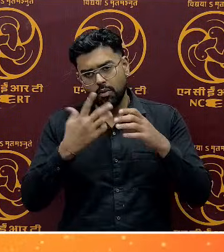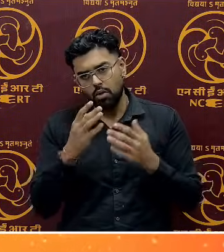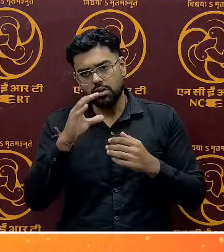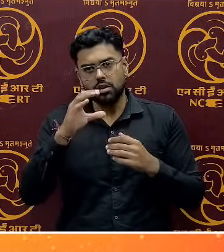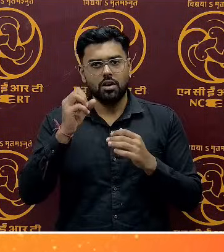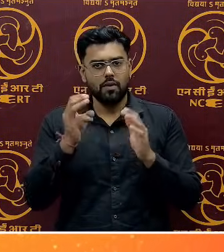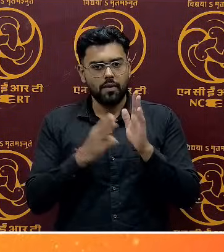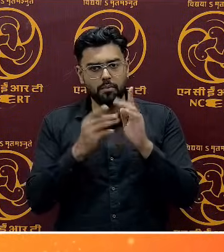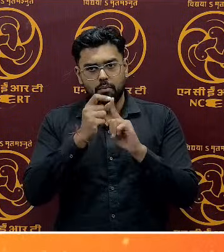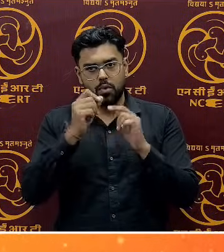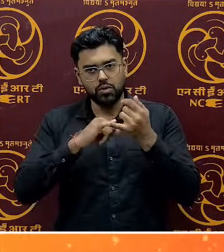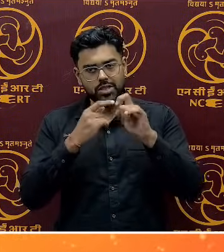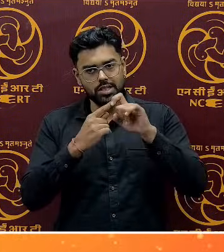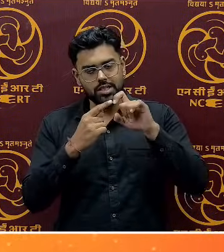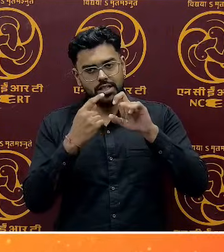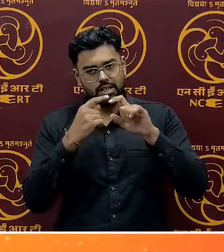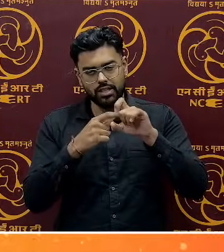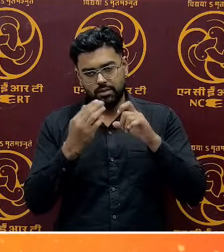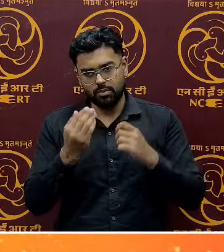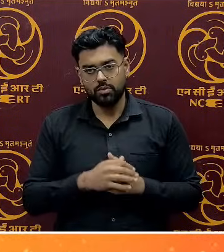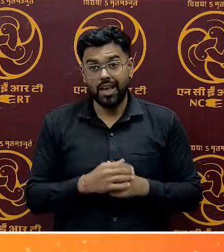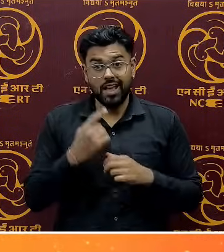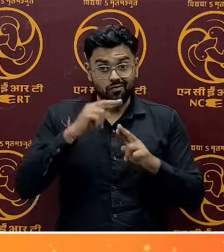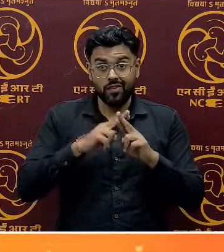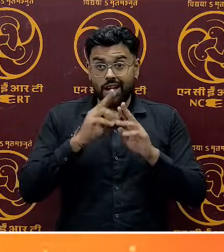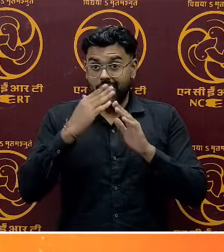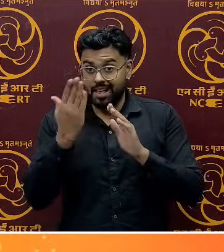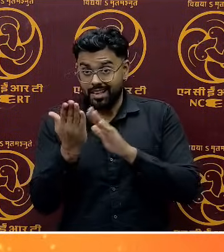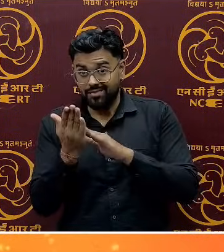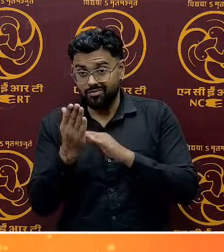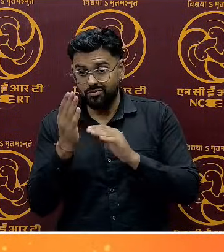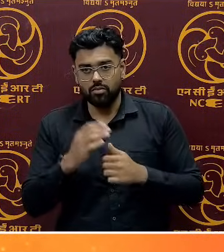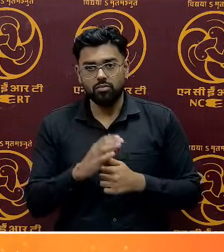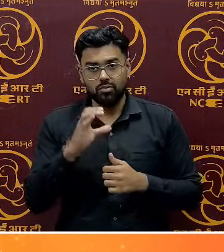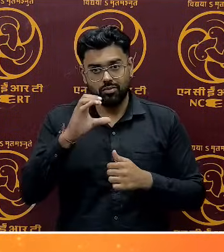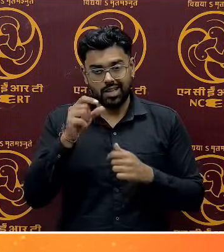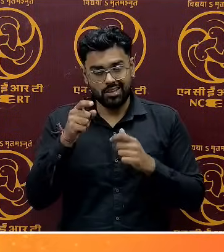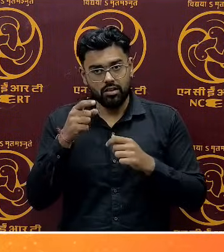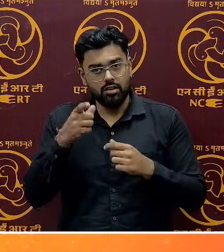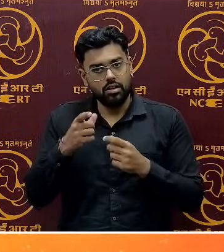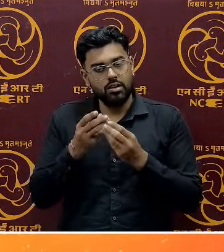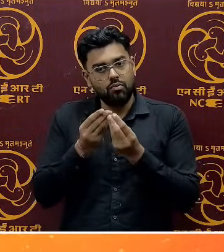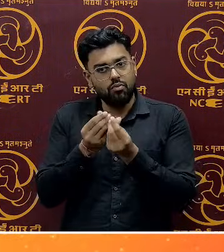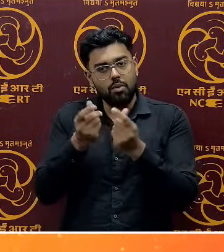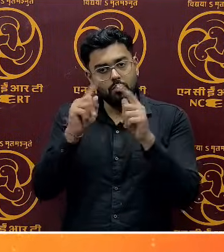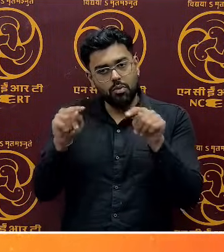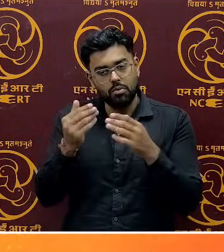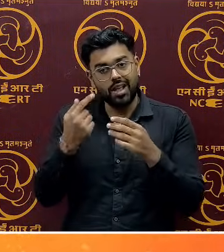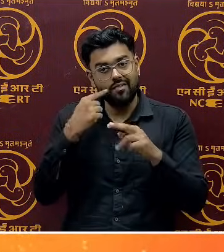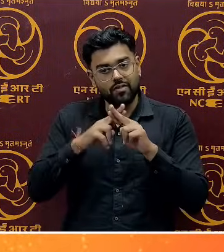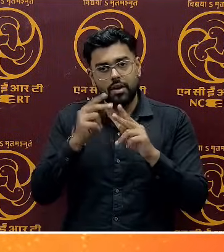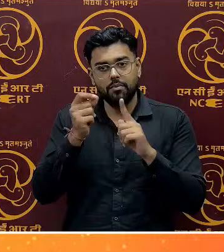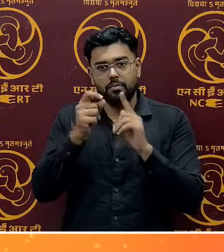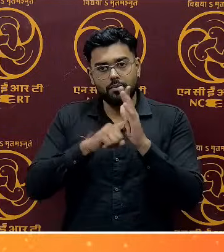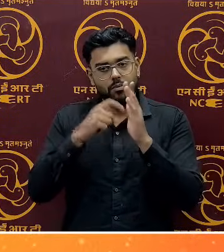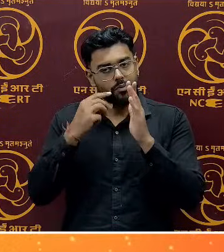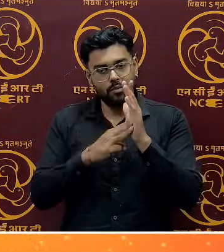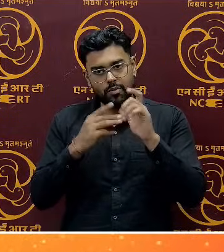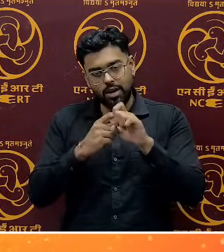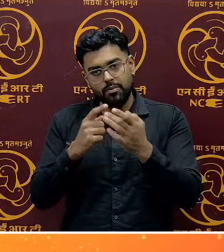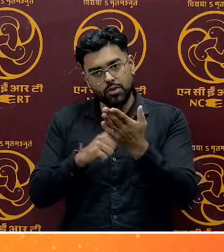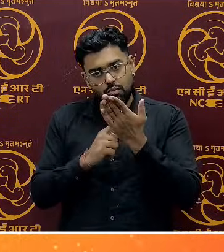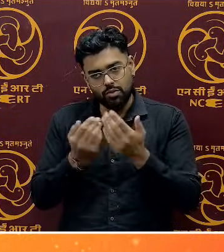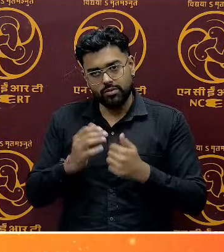Right. If composite, the factors can be split up further till they are all prime numbers. Since a